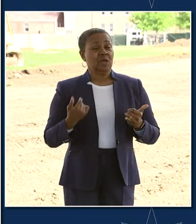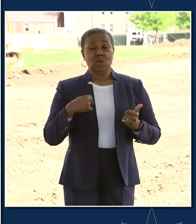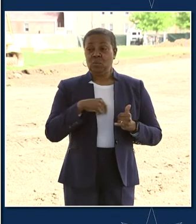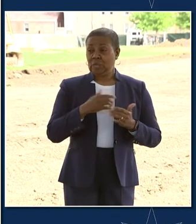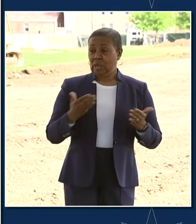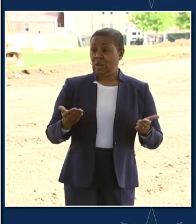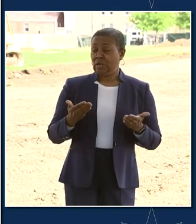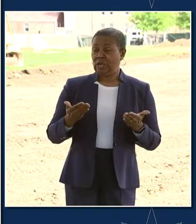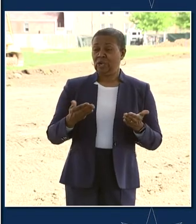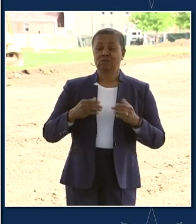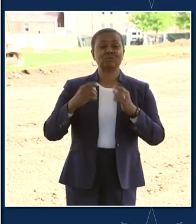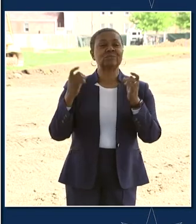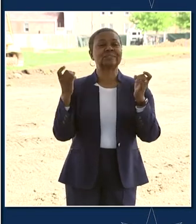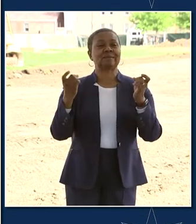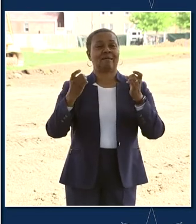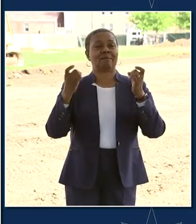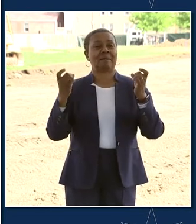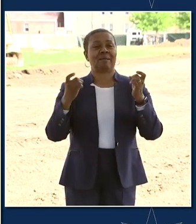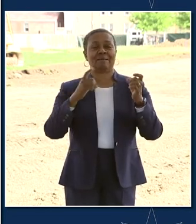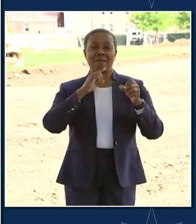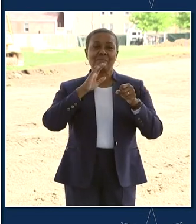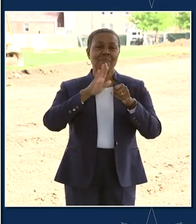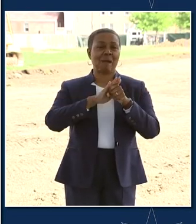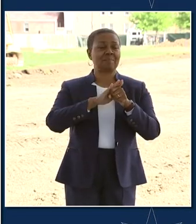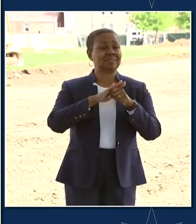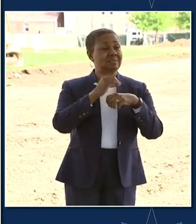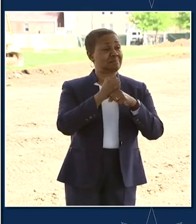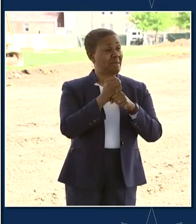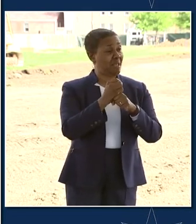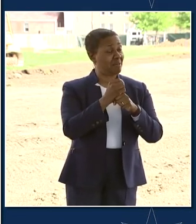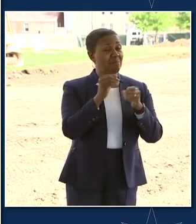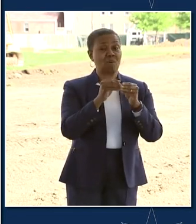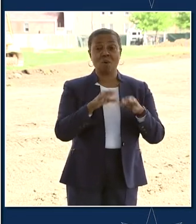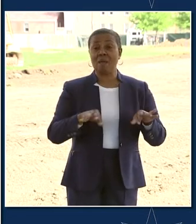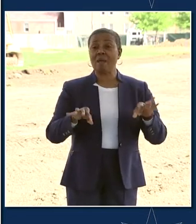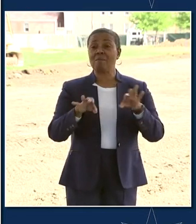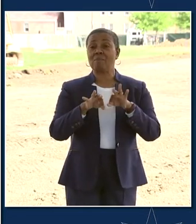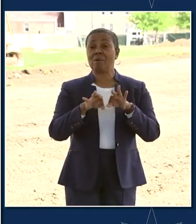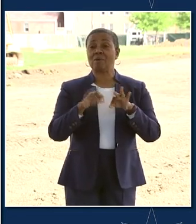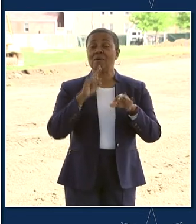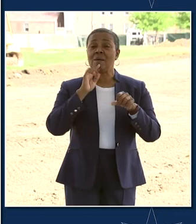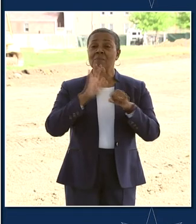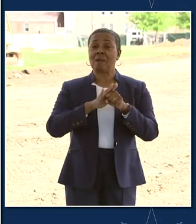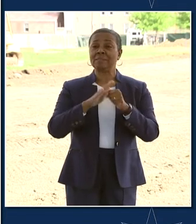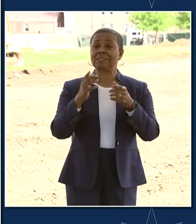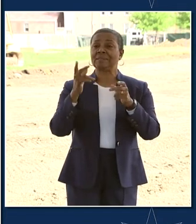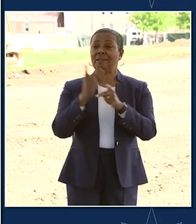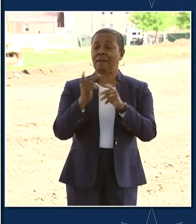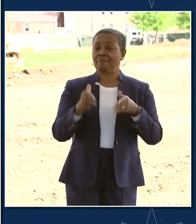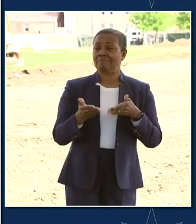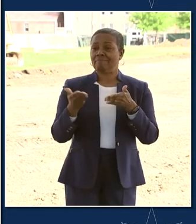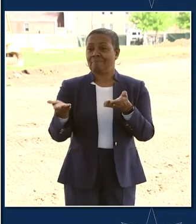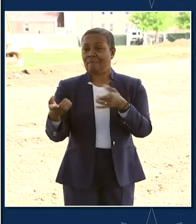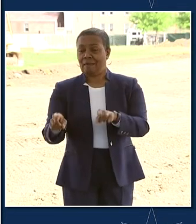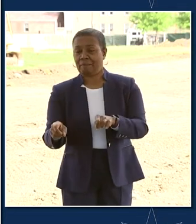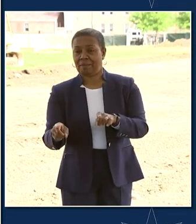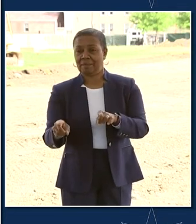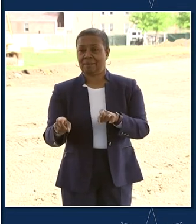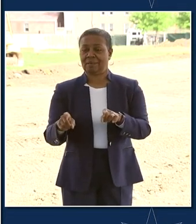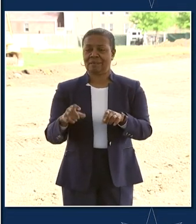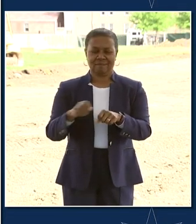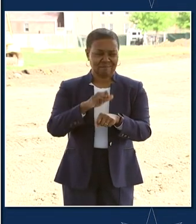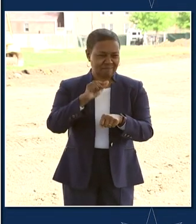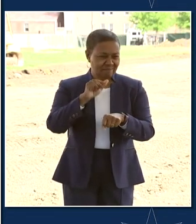here to celebrate promises made, but importantly, promises delivered. Concrete,